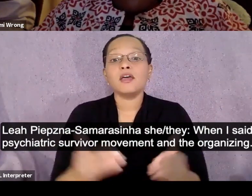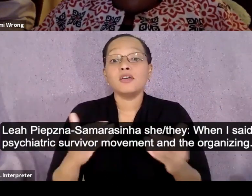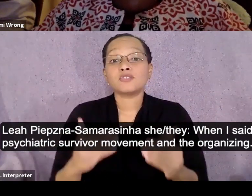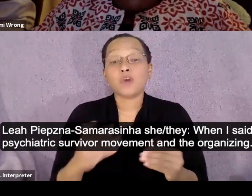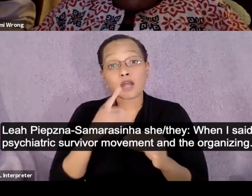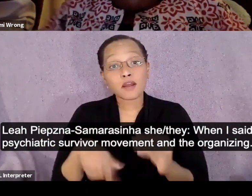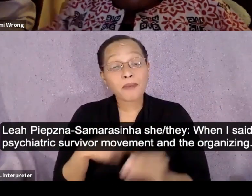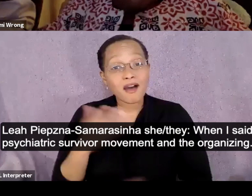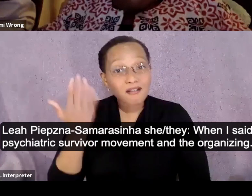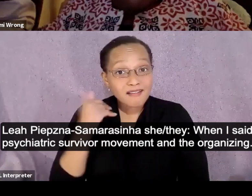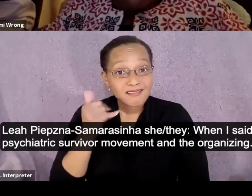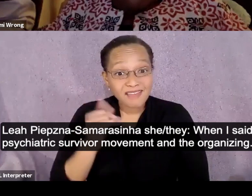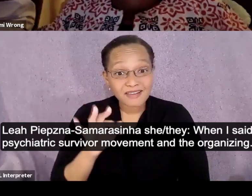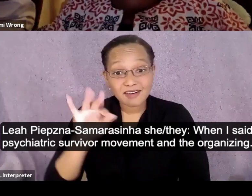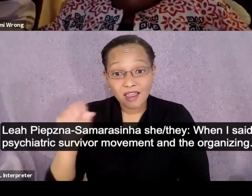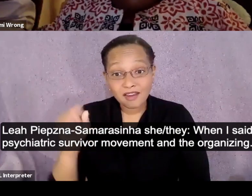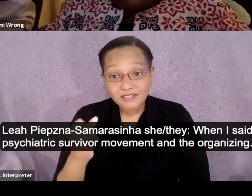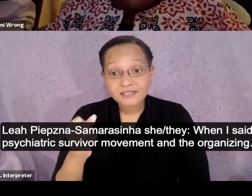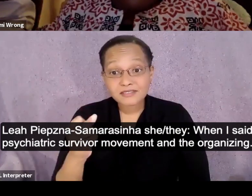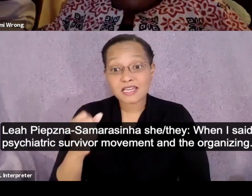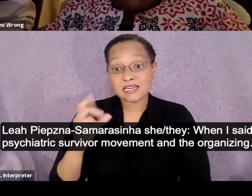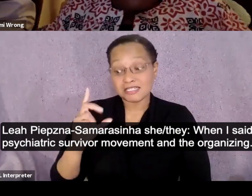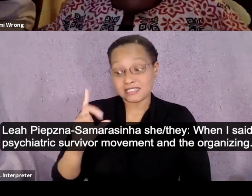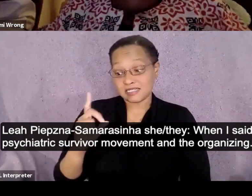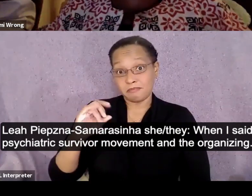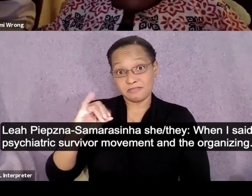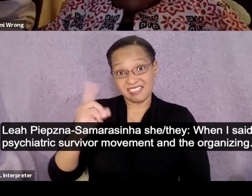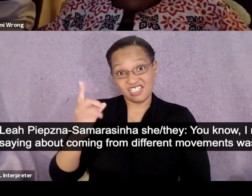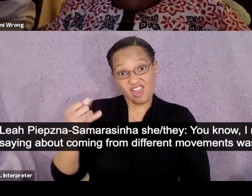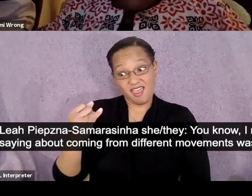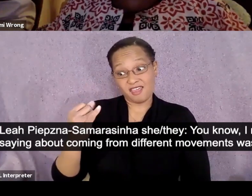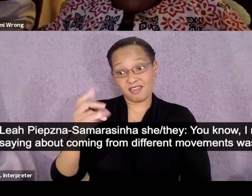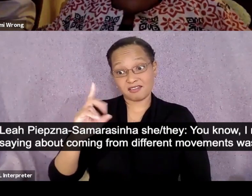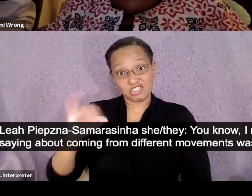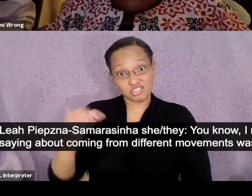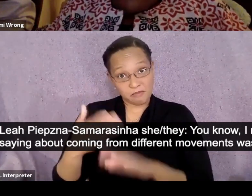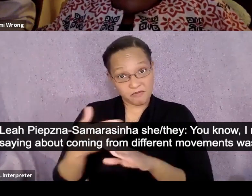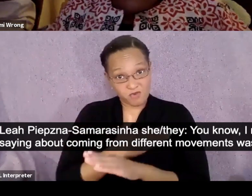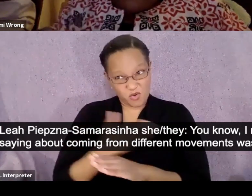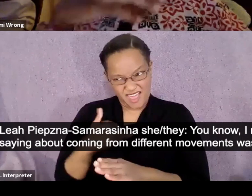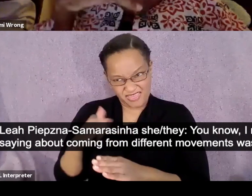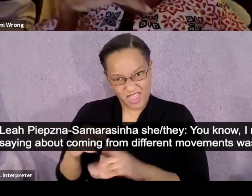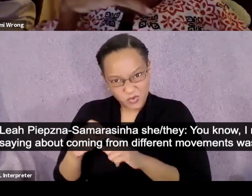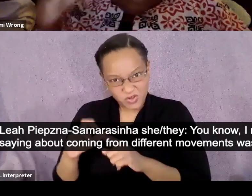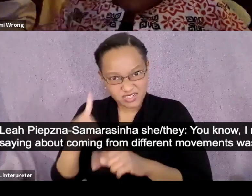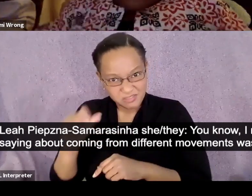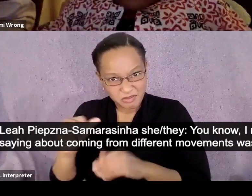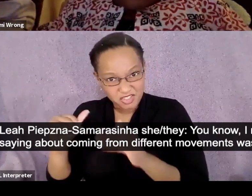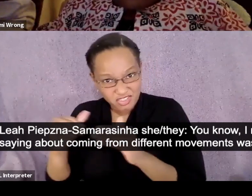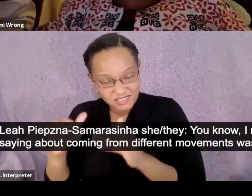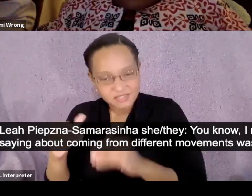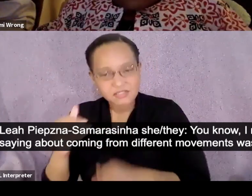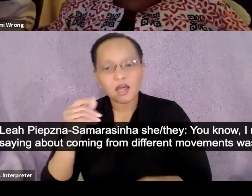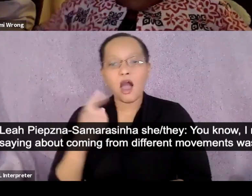90s as disability justice before it was a word, you know, I mean, my entry point, you know, to speak to what Patty was saying about